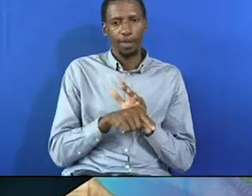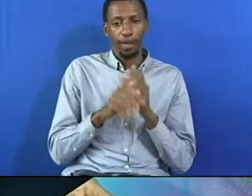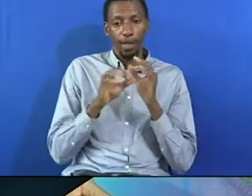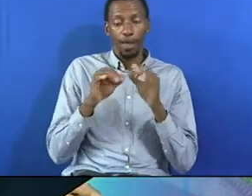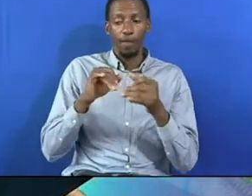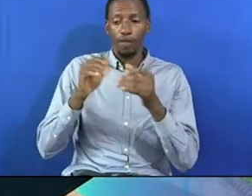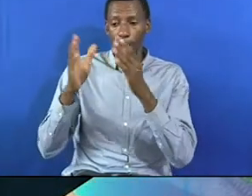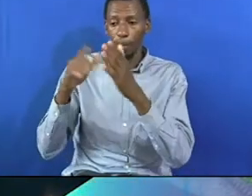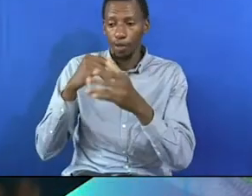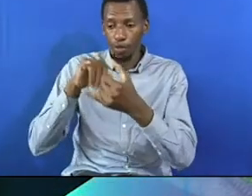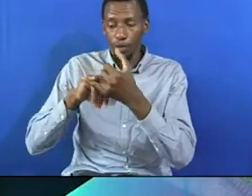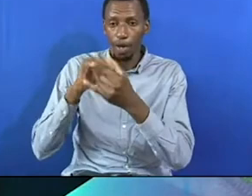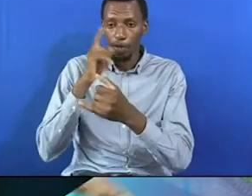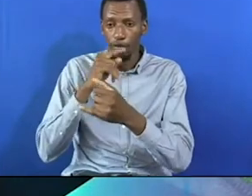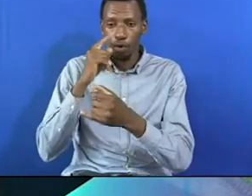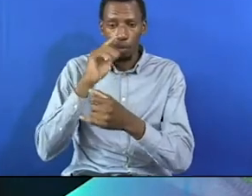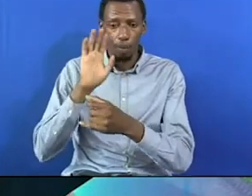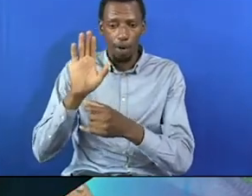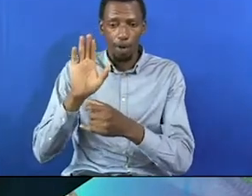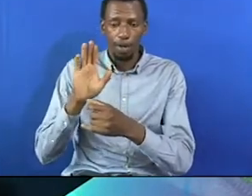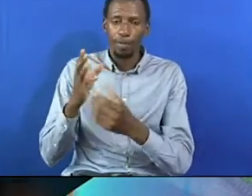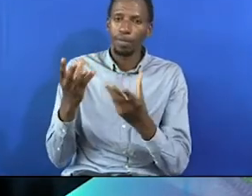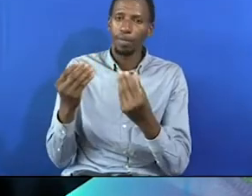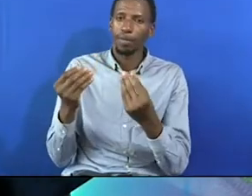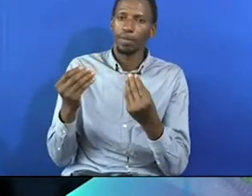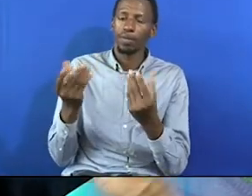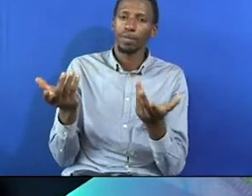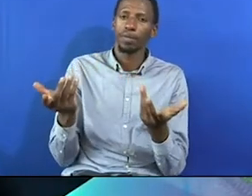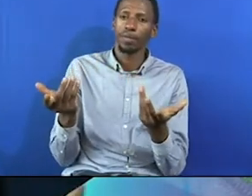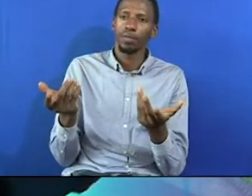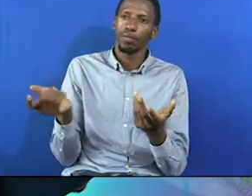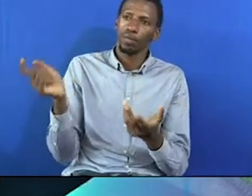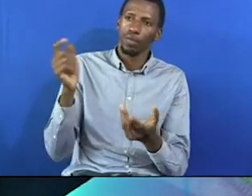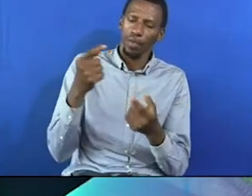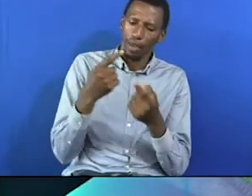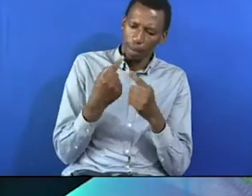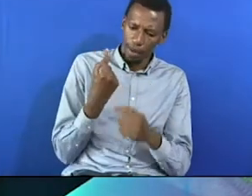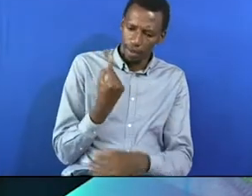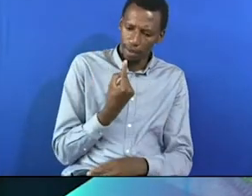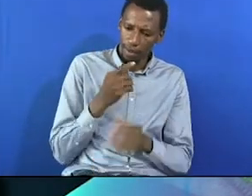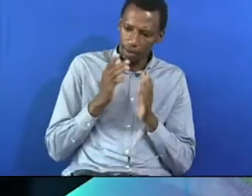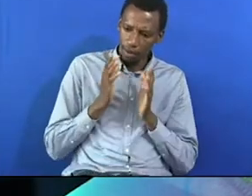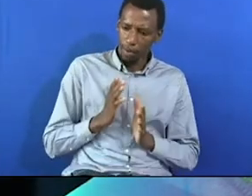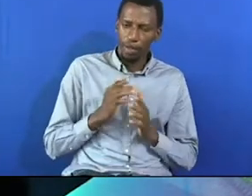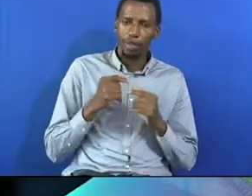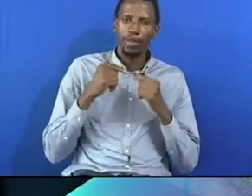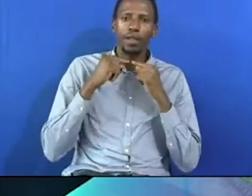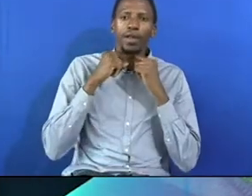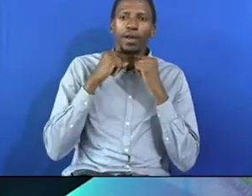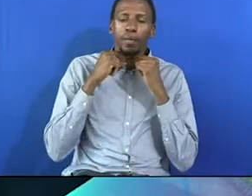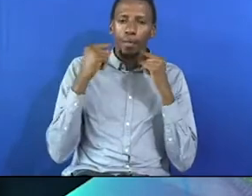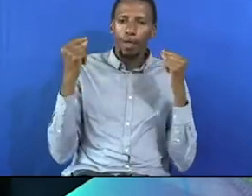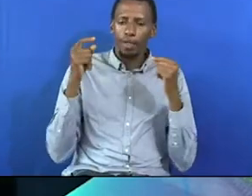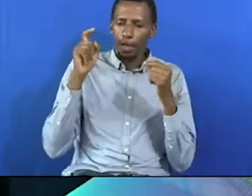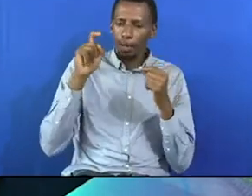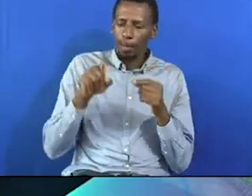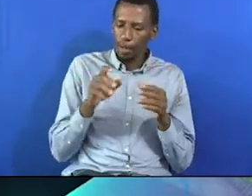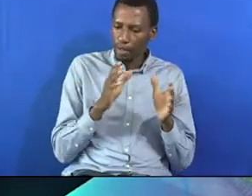very easy thing, isn't it? He says, I'm going to visit so-and-so, and he comes straight. But a single person, the pastor has to